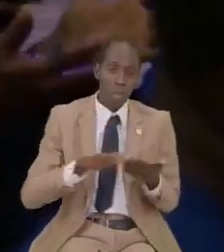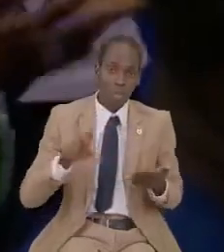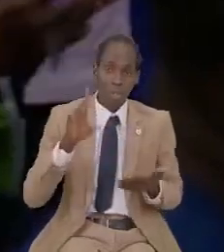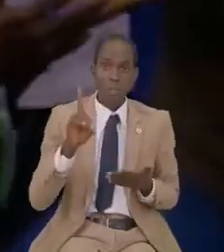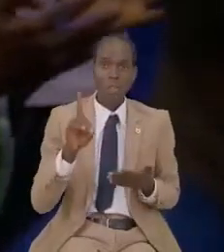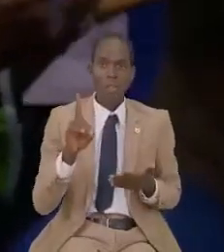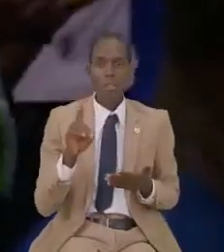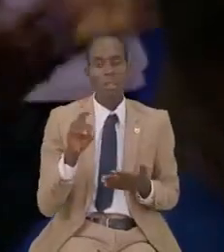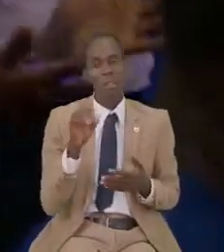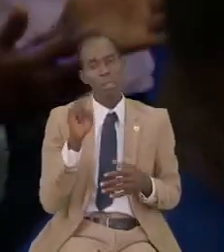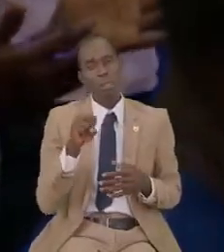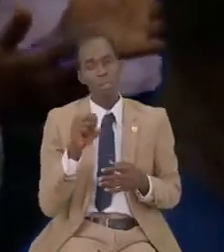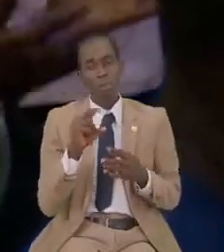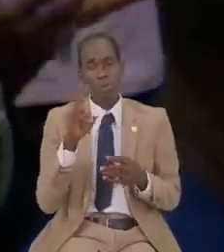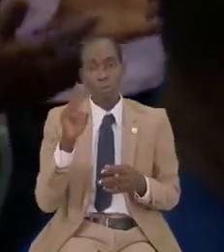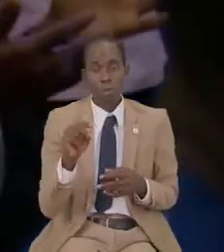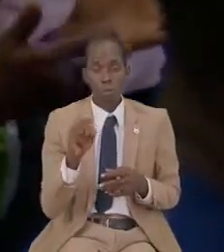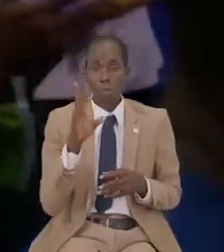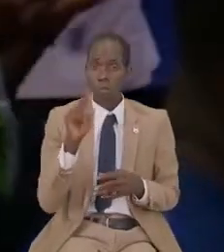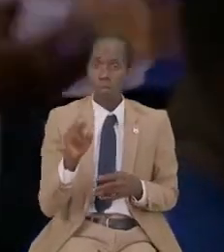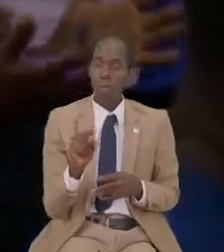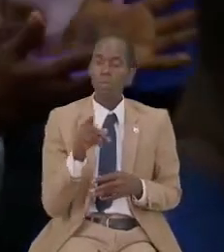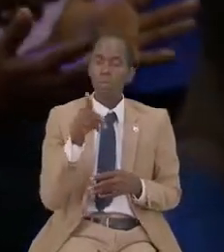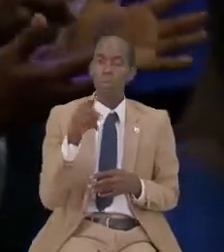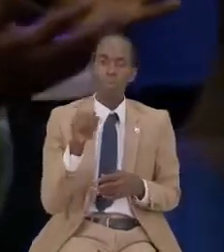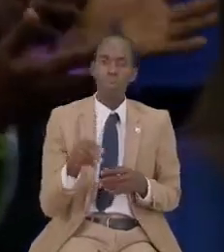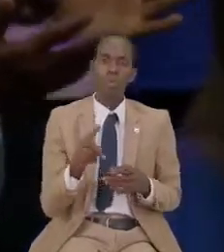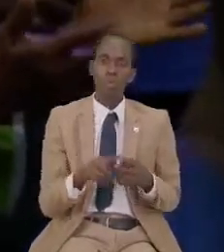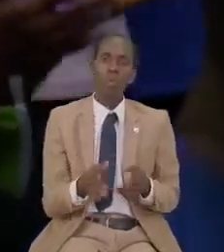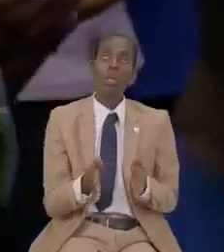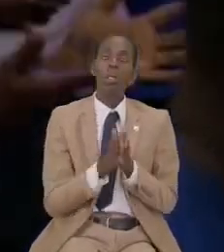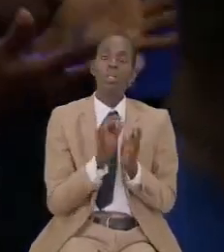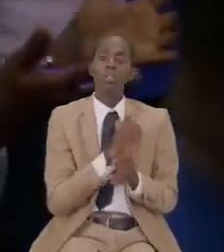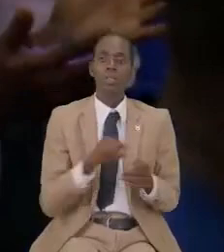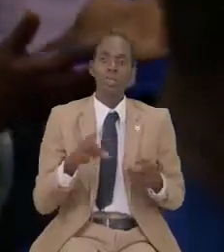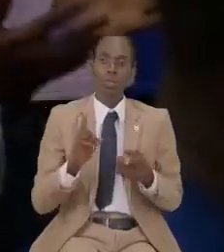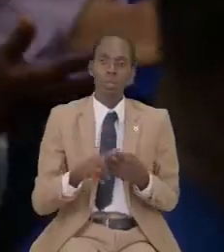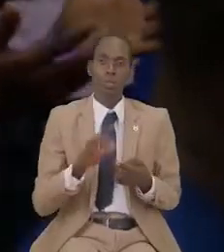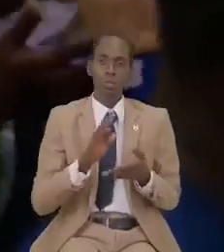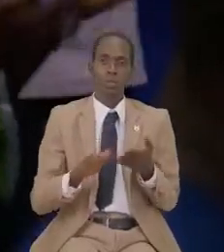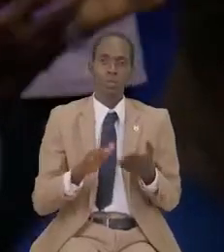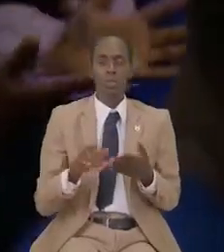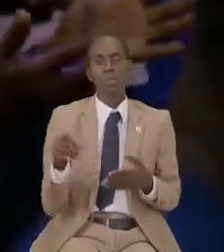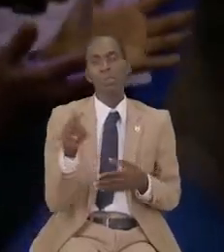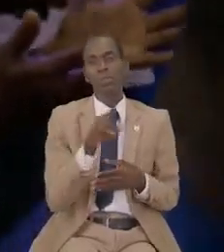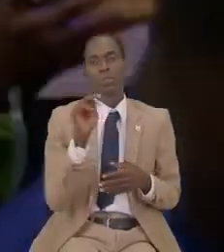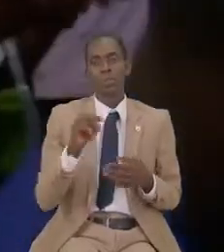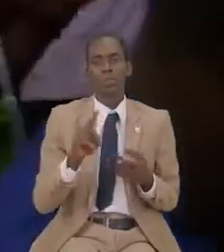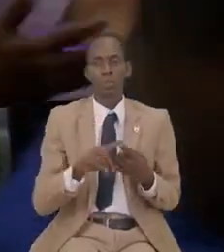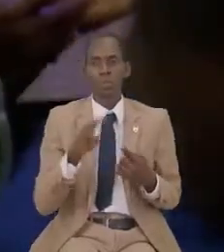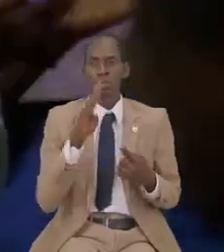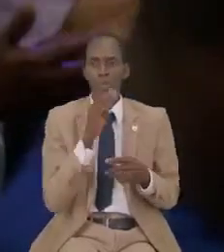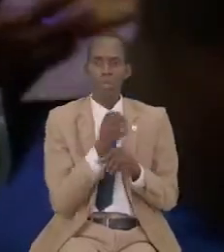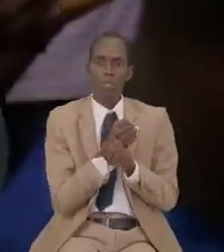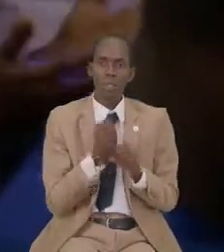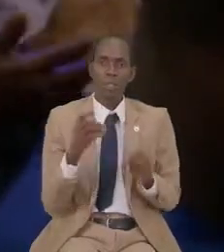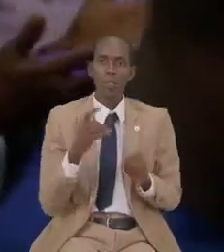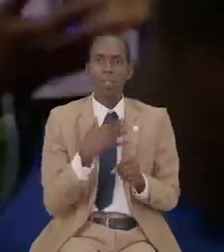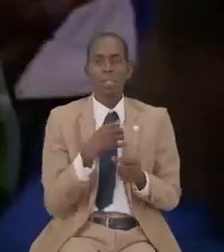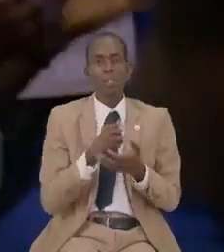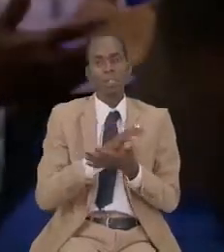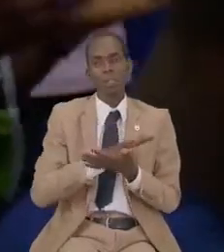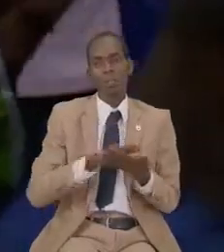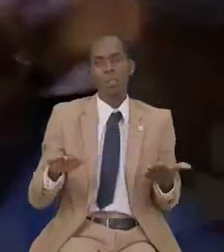your sin been forgiven? Have you been sanctified and made holy? When did it